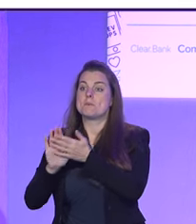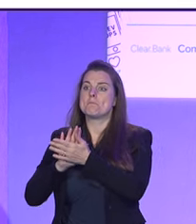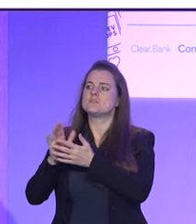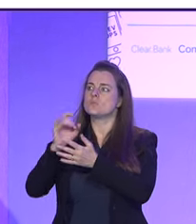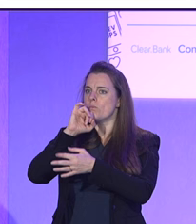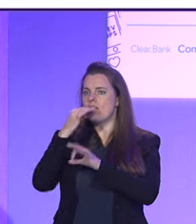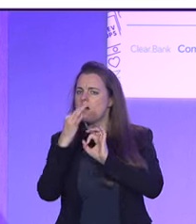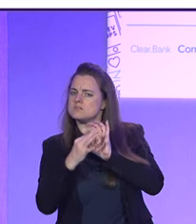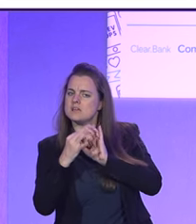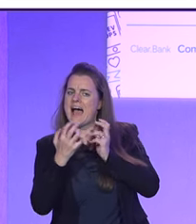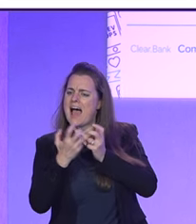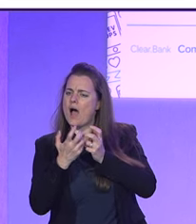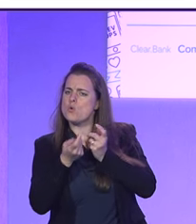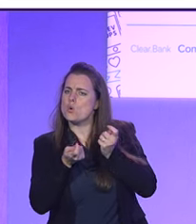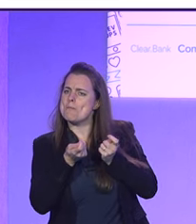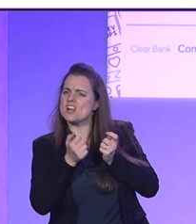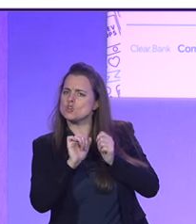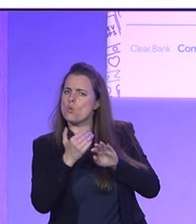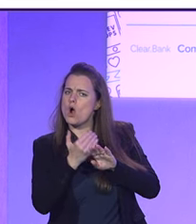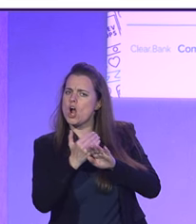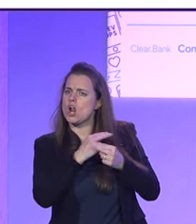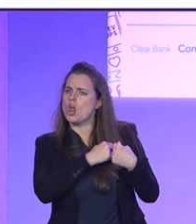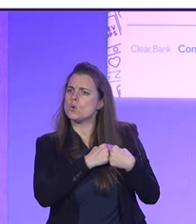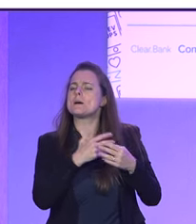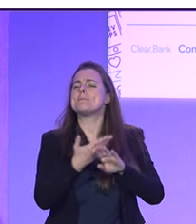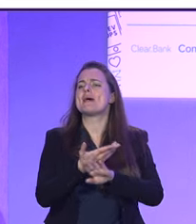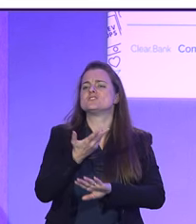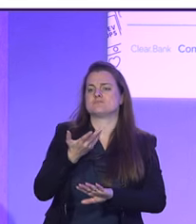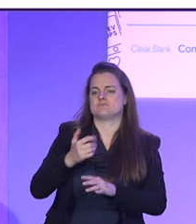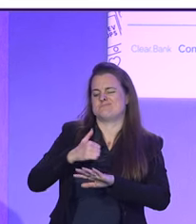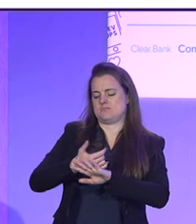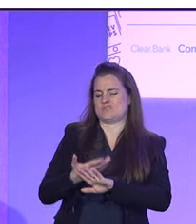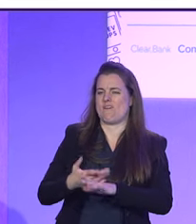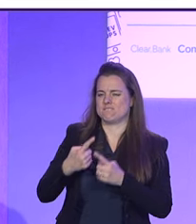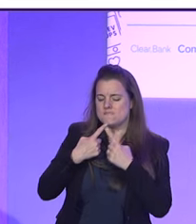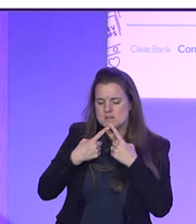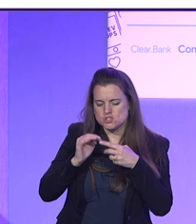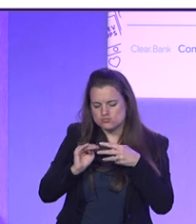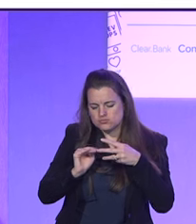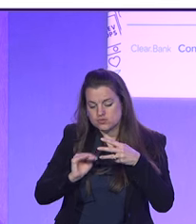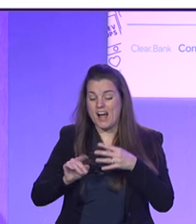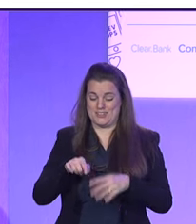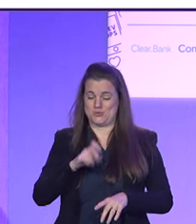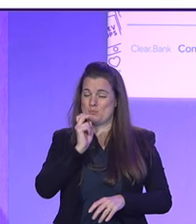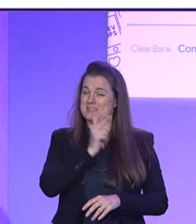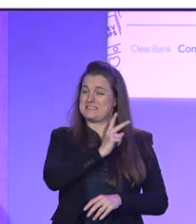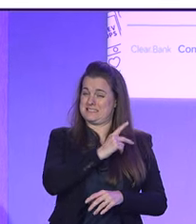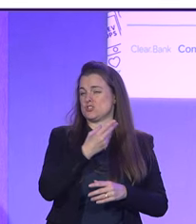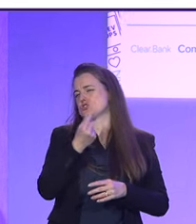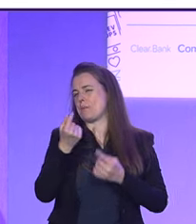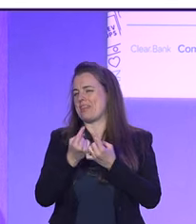are managing your workload based on some of the parameters. And you will find some of the things that I mentioned